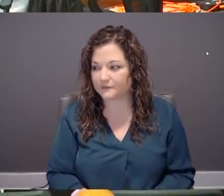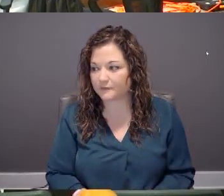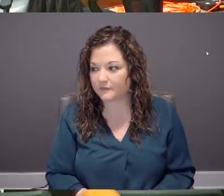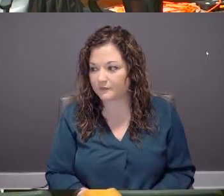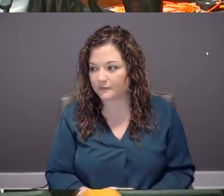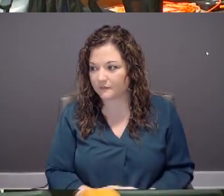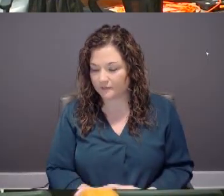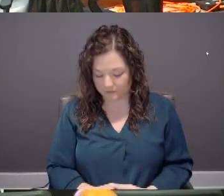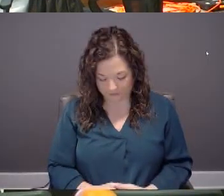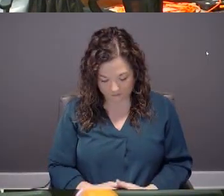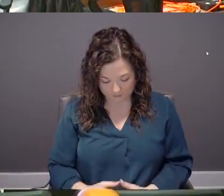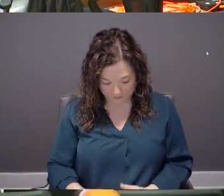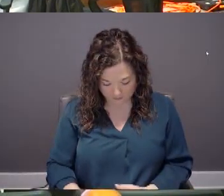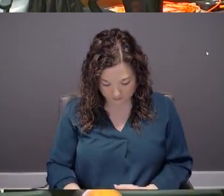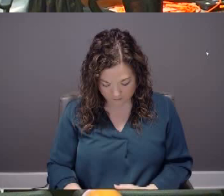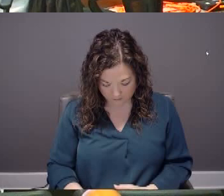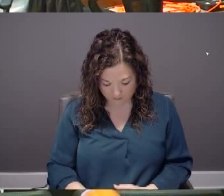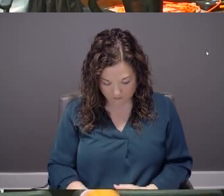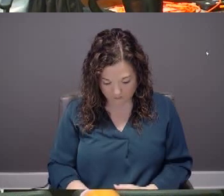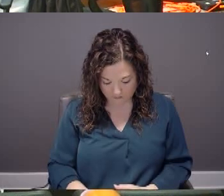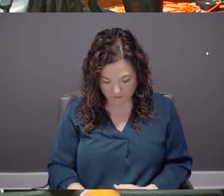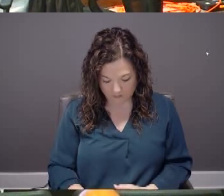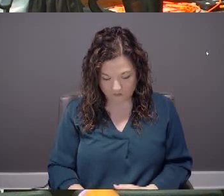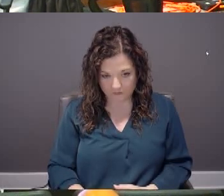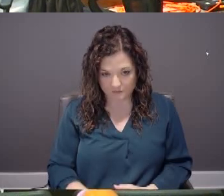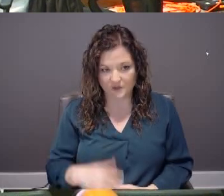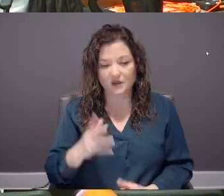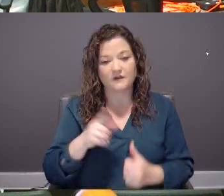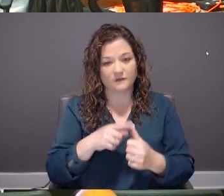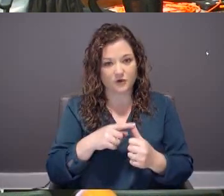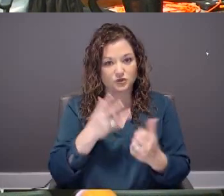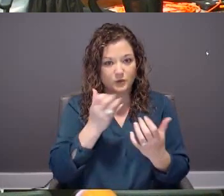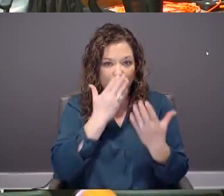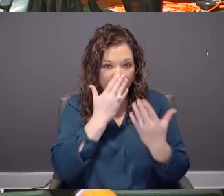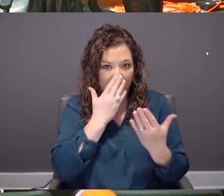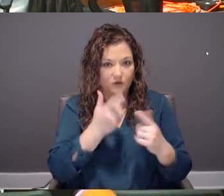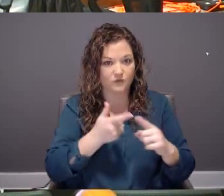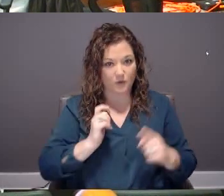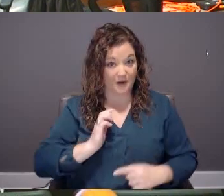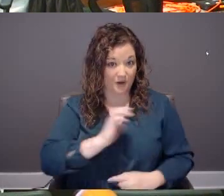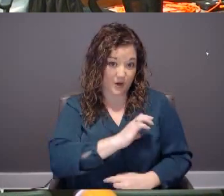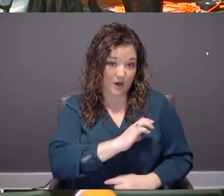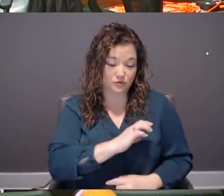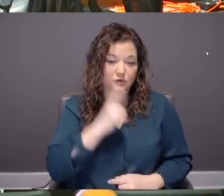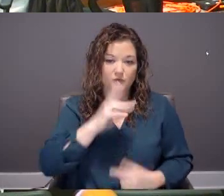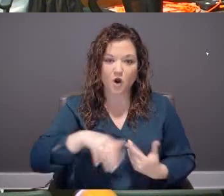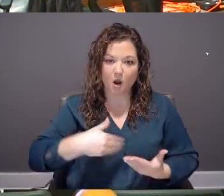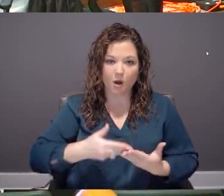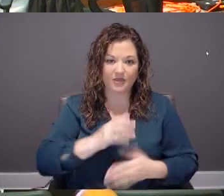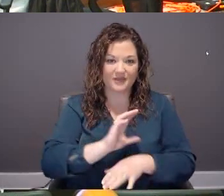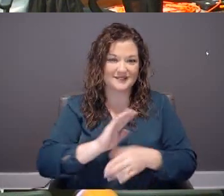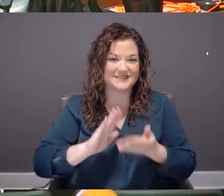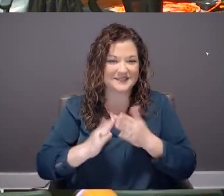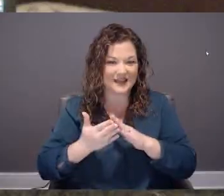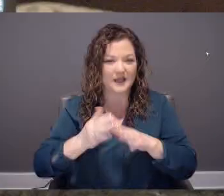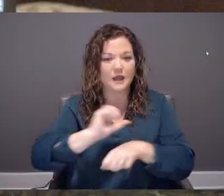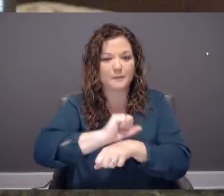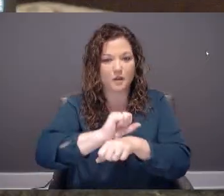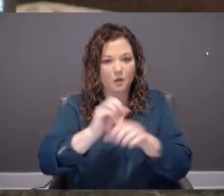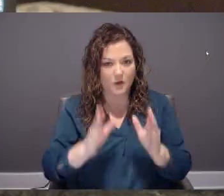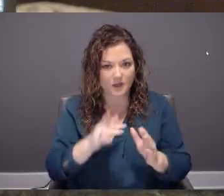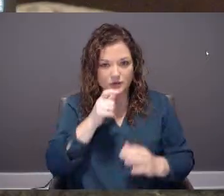of all, express our profound gratitude on behalf of the council for all of our city employees who have served.